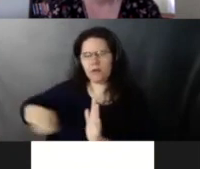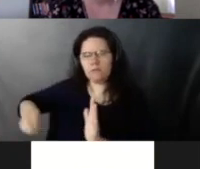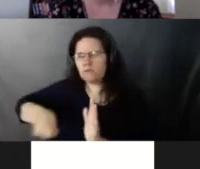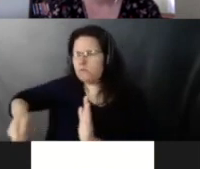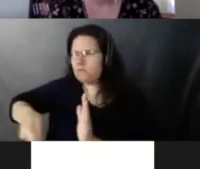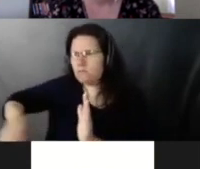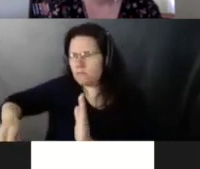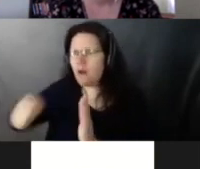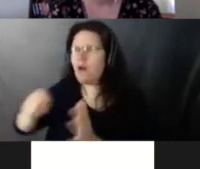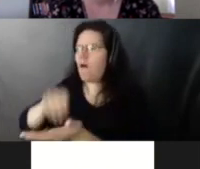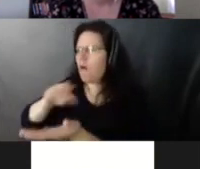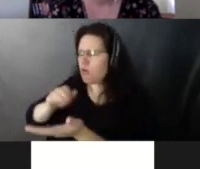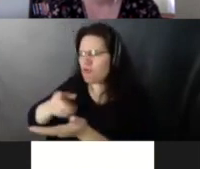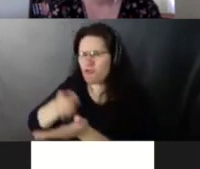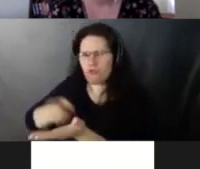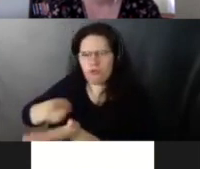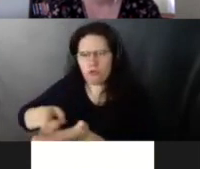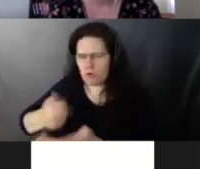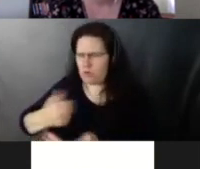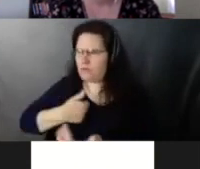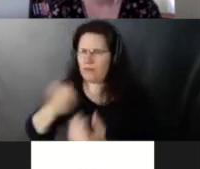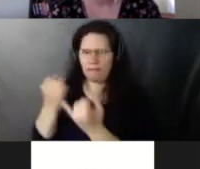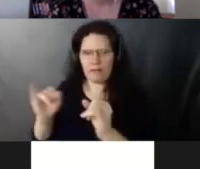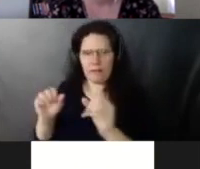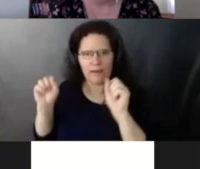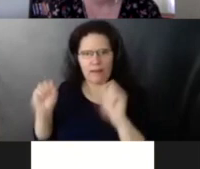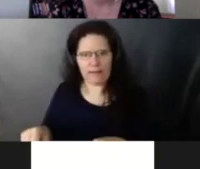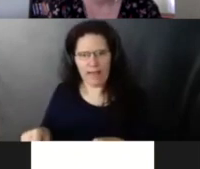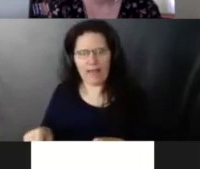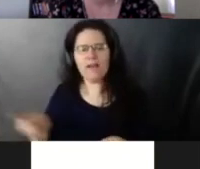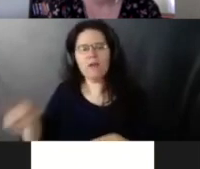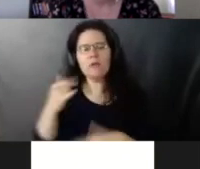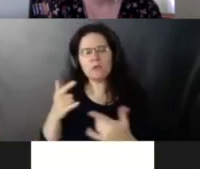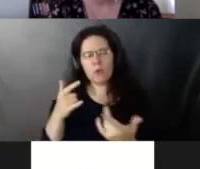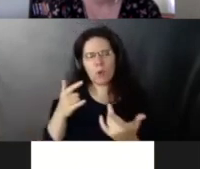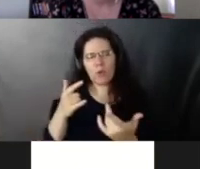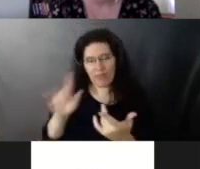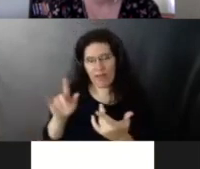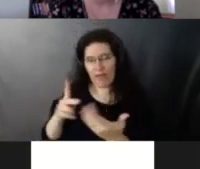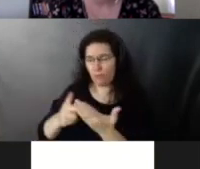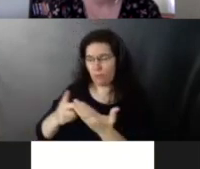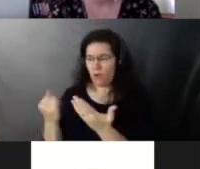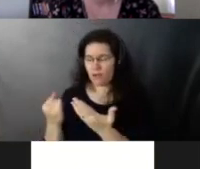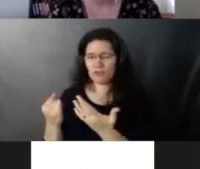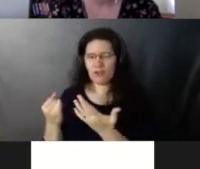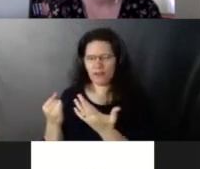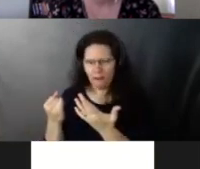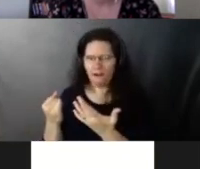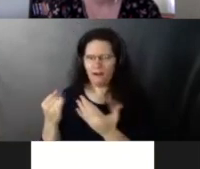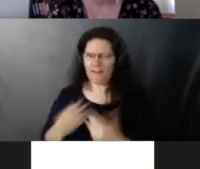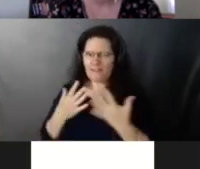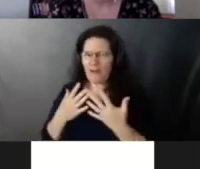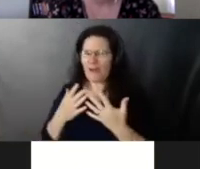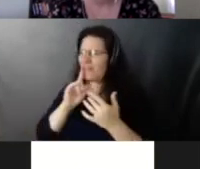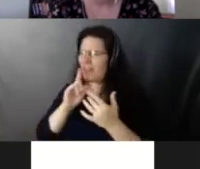project, I got inner satisfaction, which made me to design projects again and again. Yeah, and